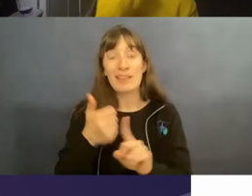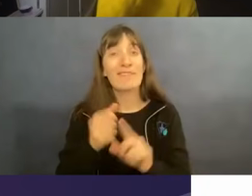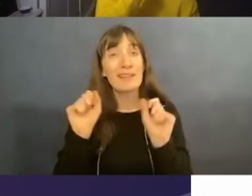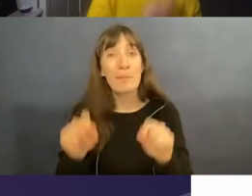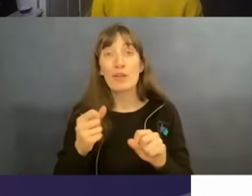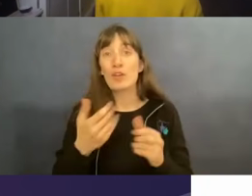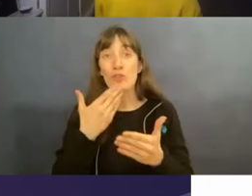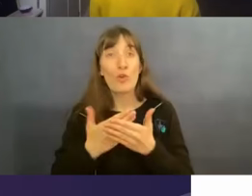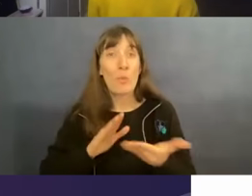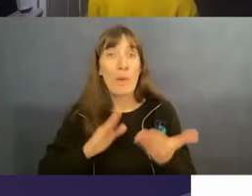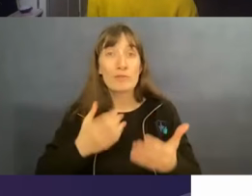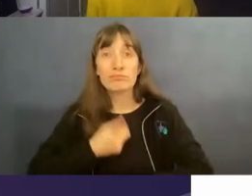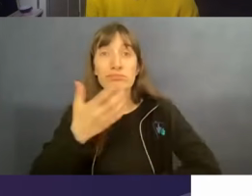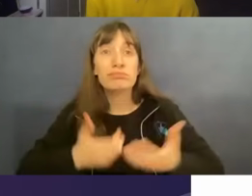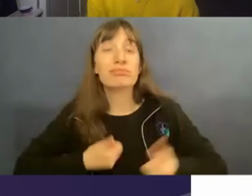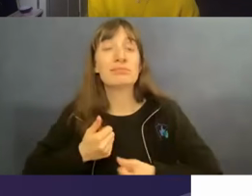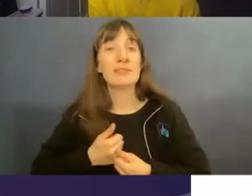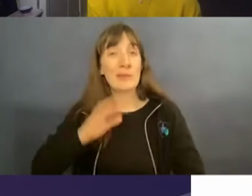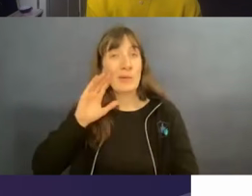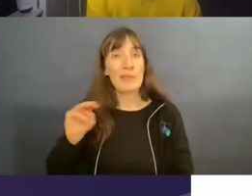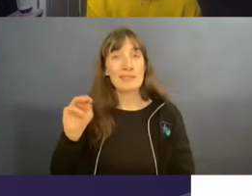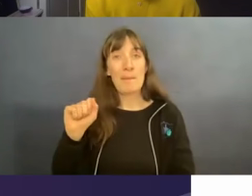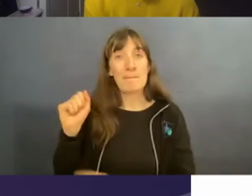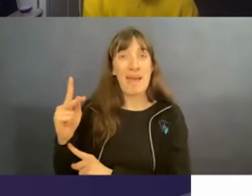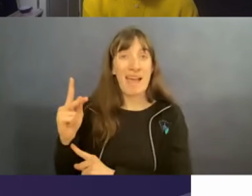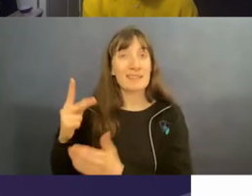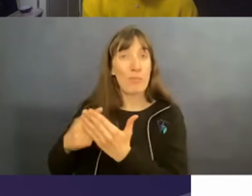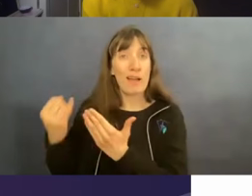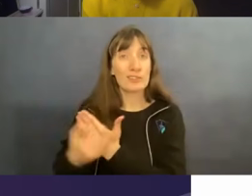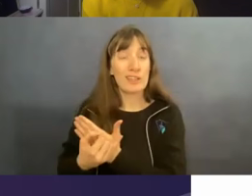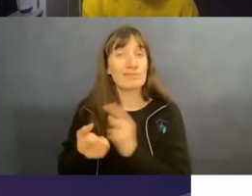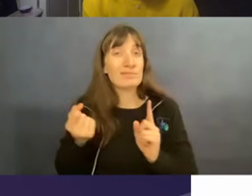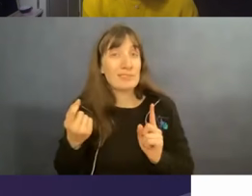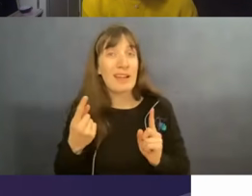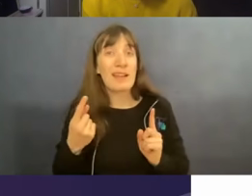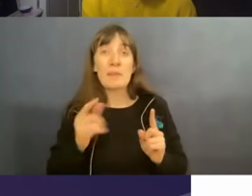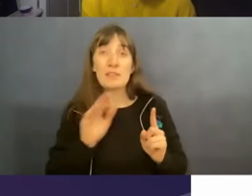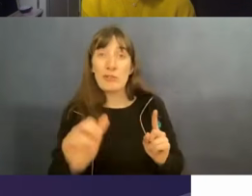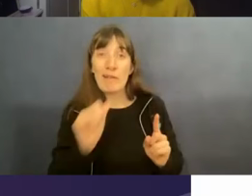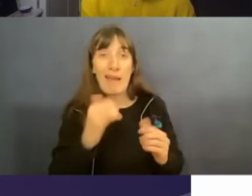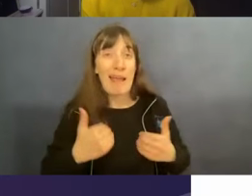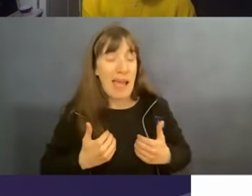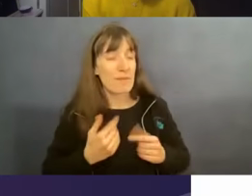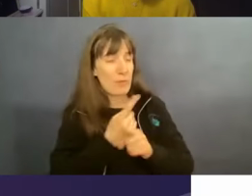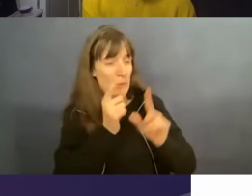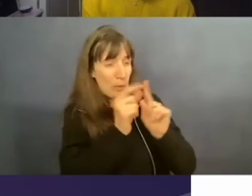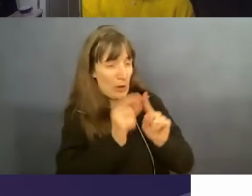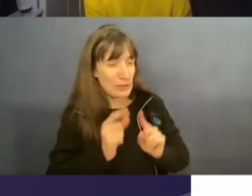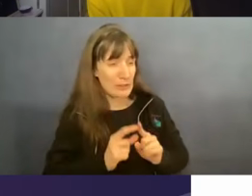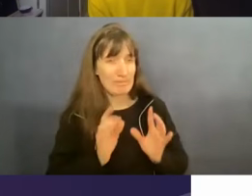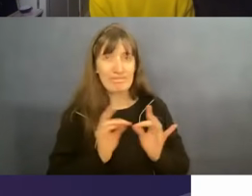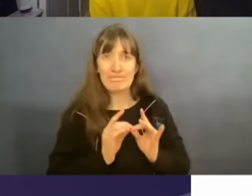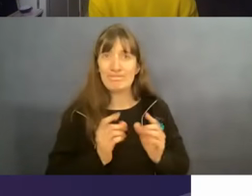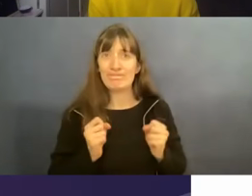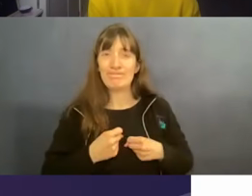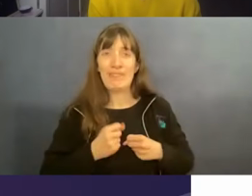something that we were talking about earlier. Sometimes children might not have the words for it, or they might not feel comfortable sharing verbally. So if you give